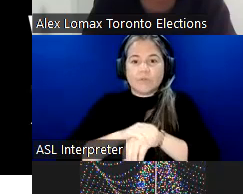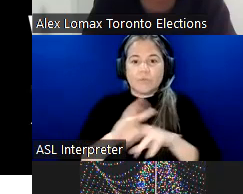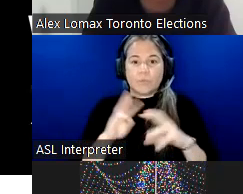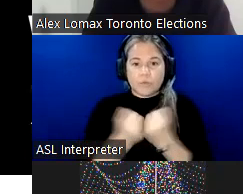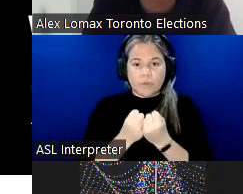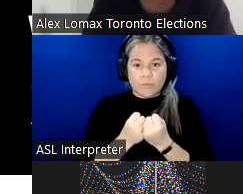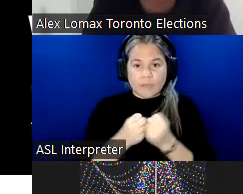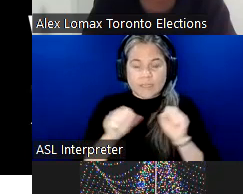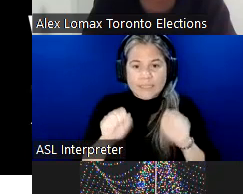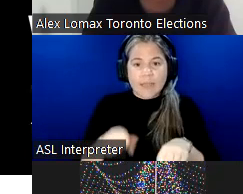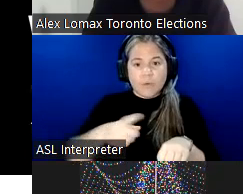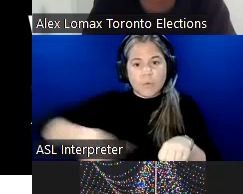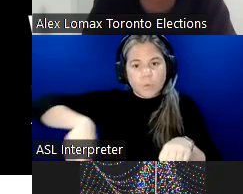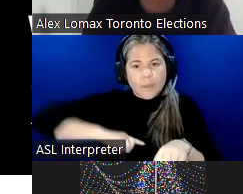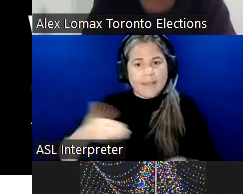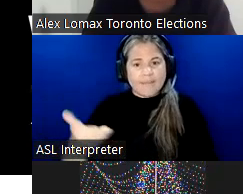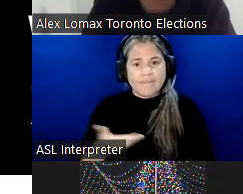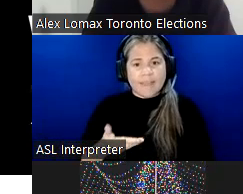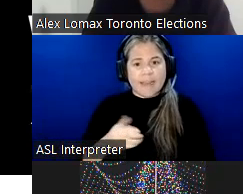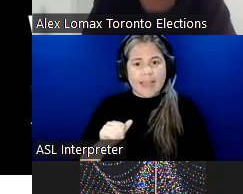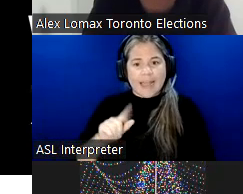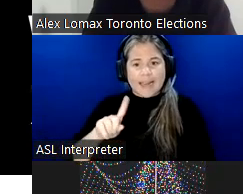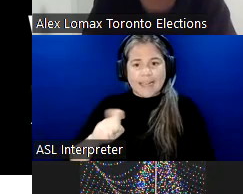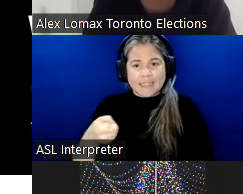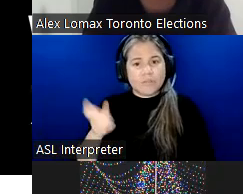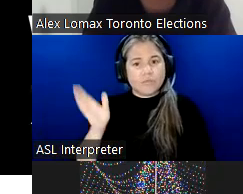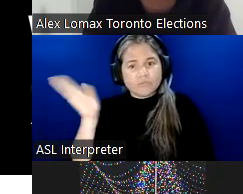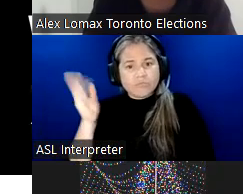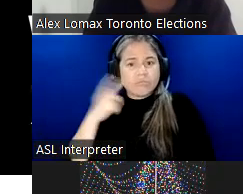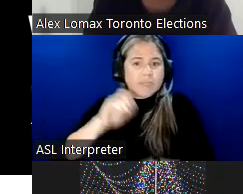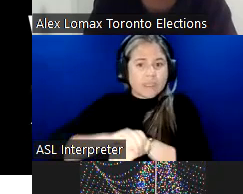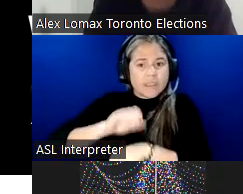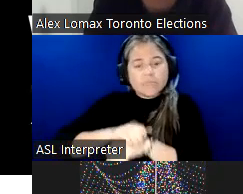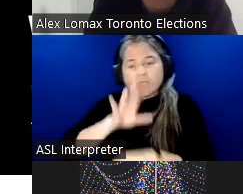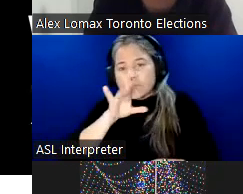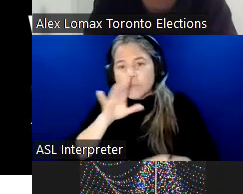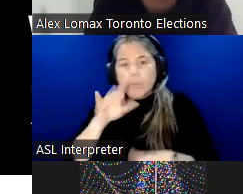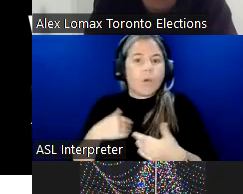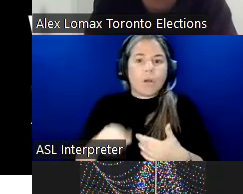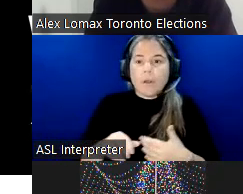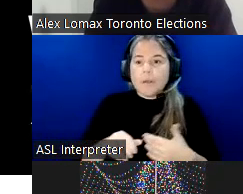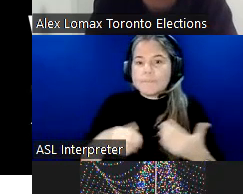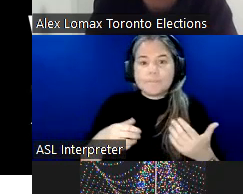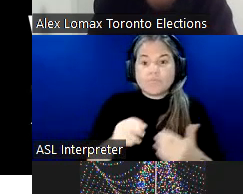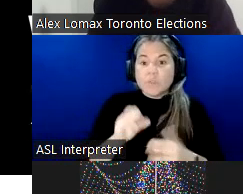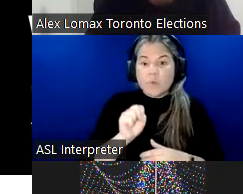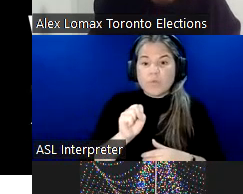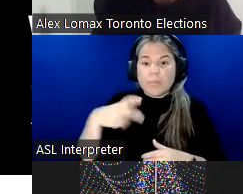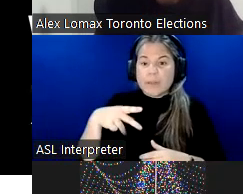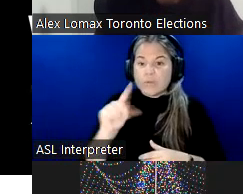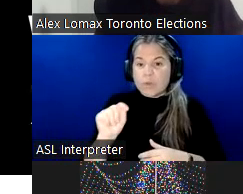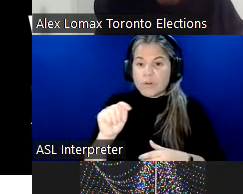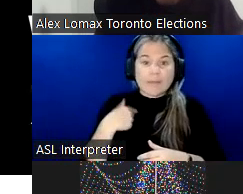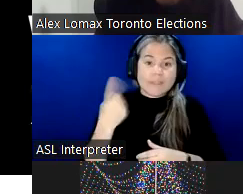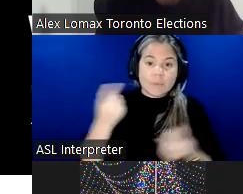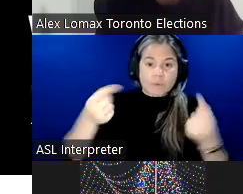we invite Alex, to have the, or someone else from, Social Planning Toronto to help us,